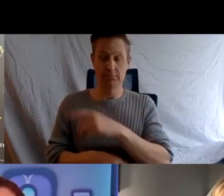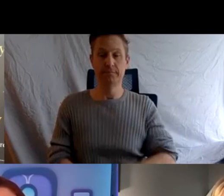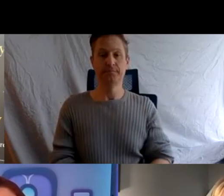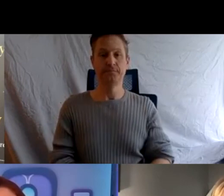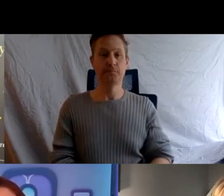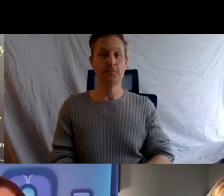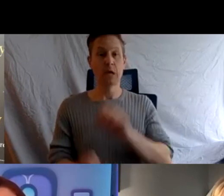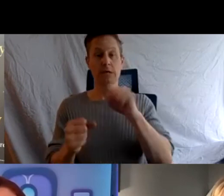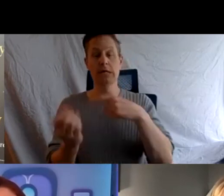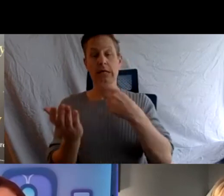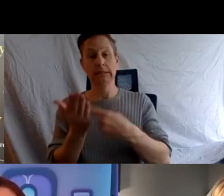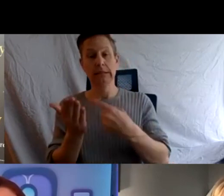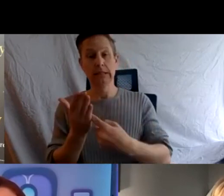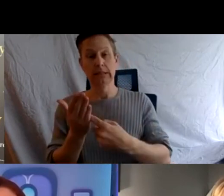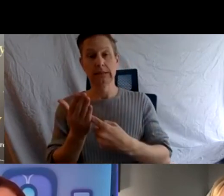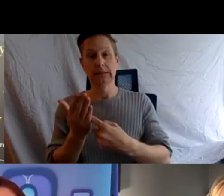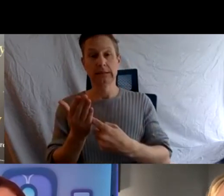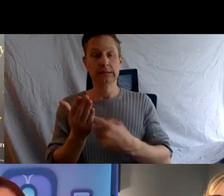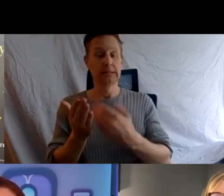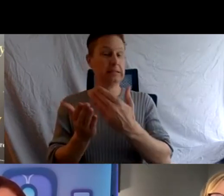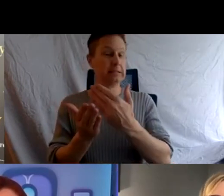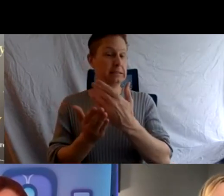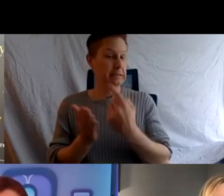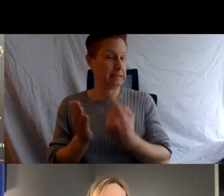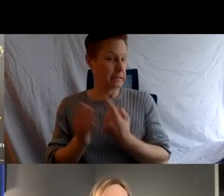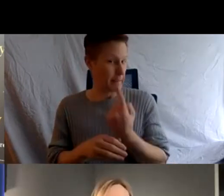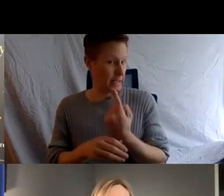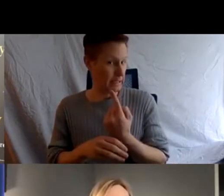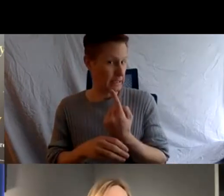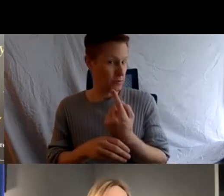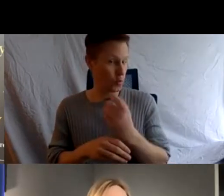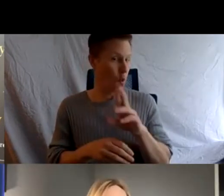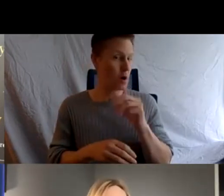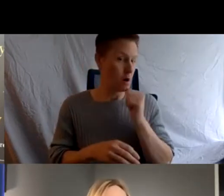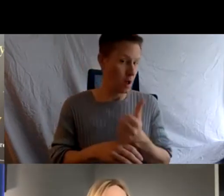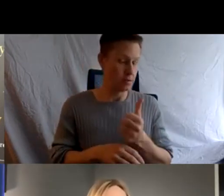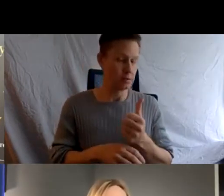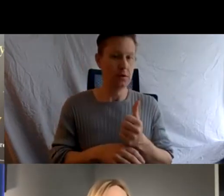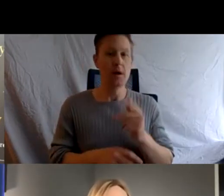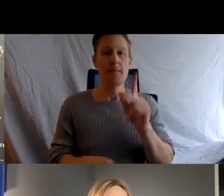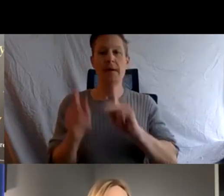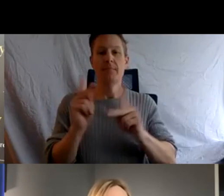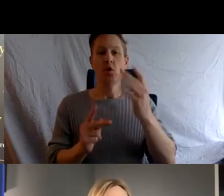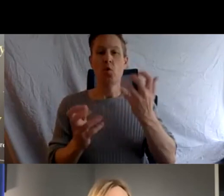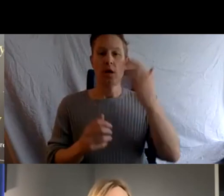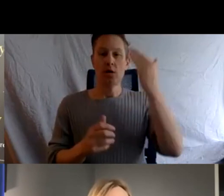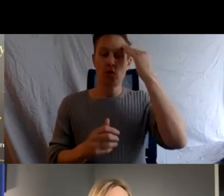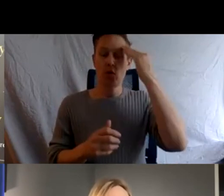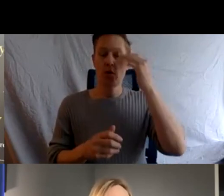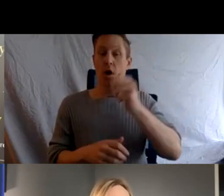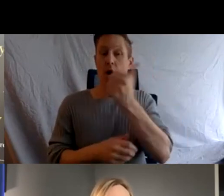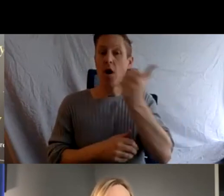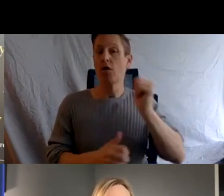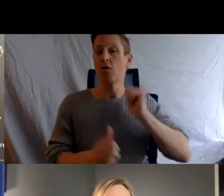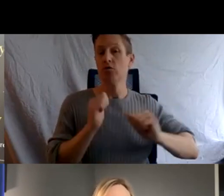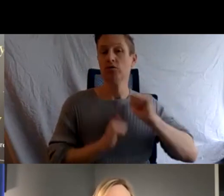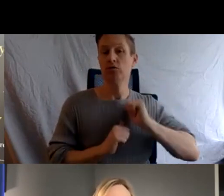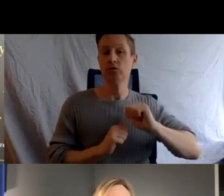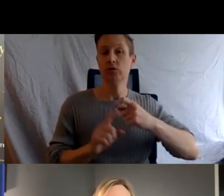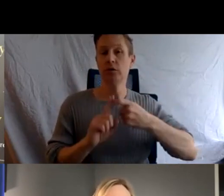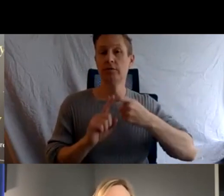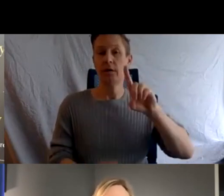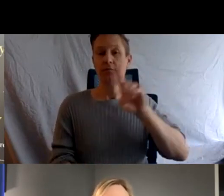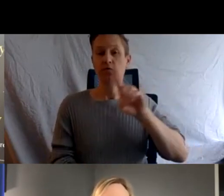as much as you want or not, but folks want to know, are there any other shows at DreamWorks